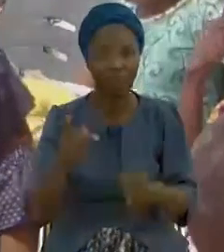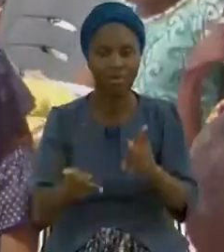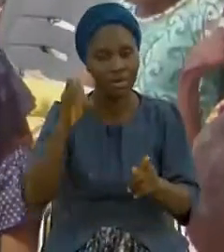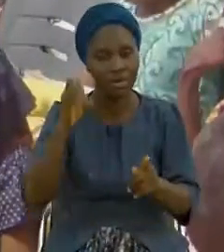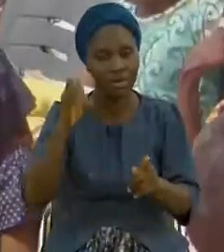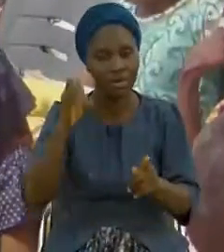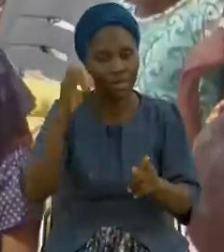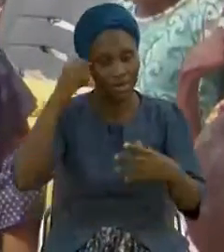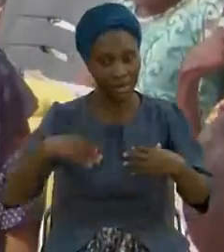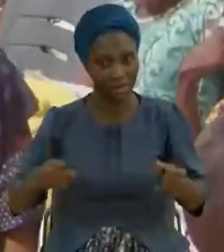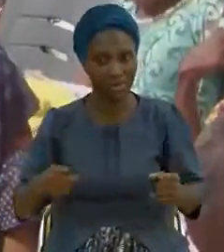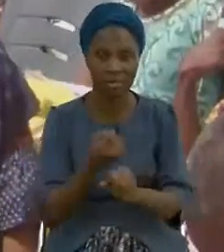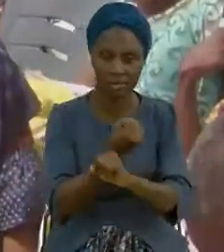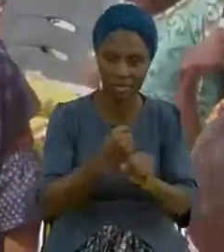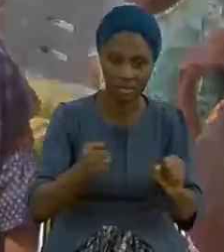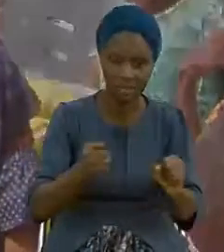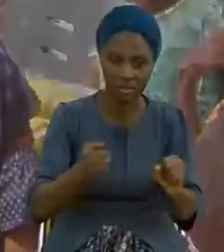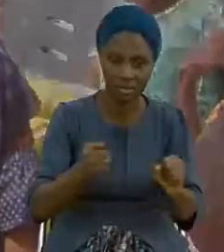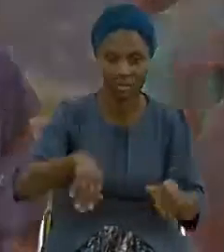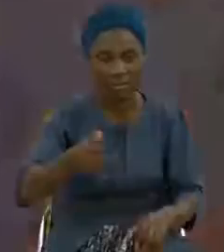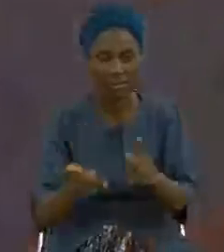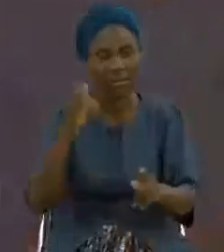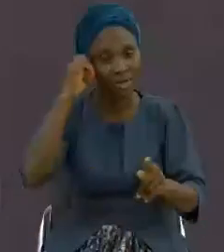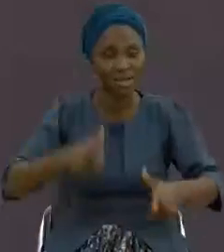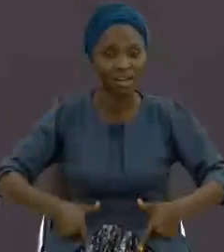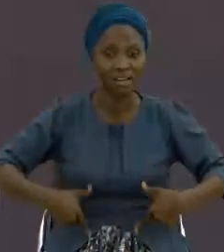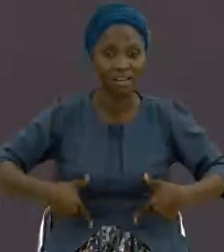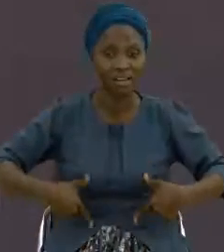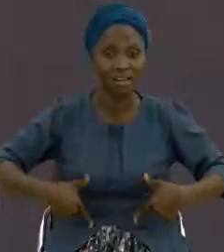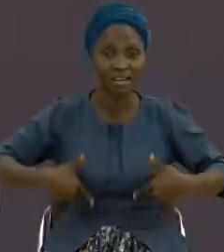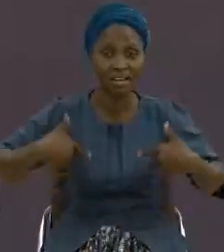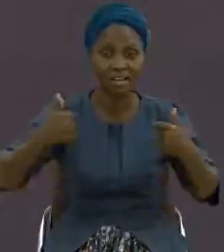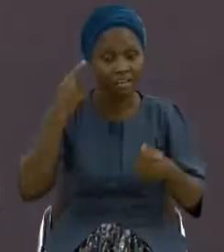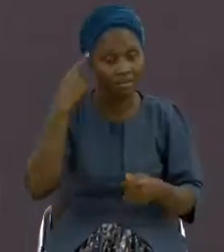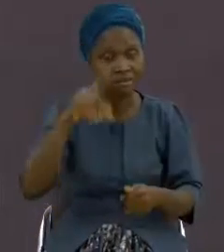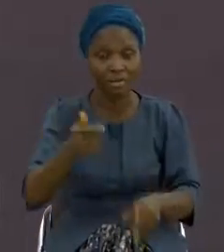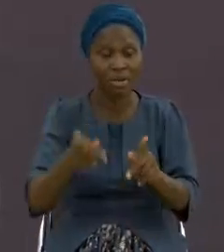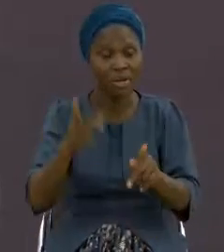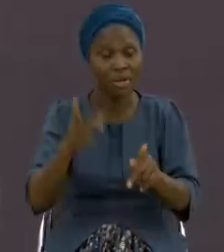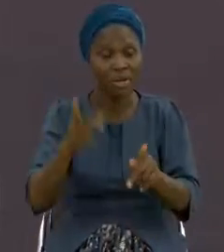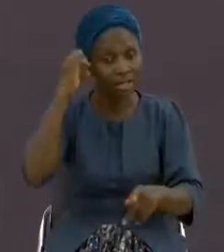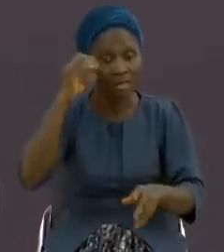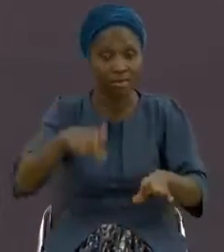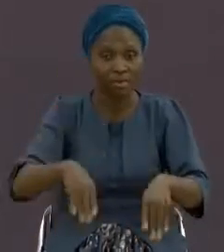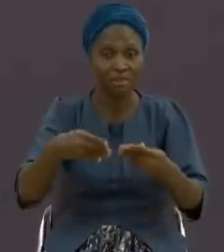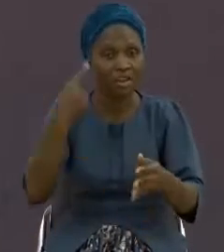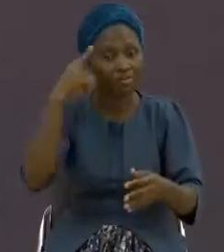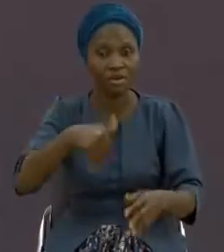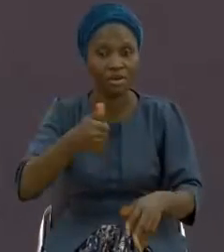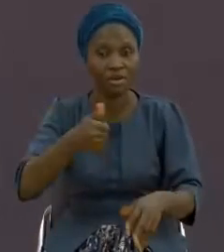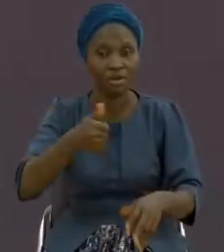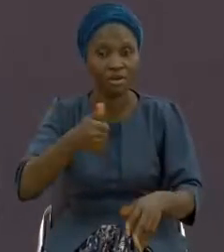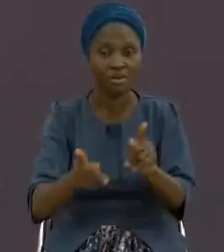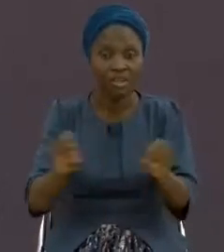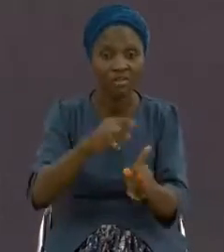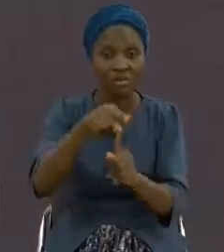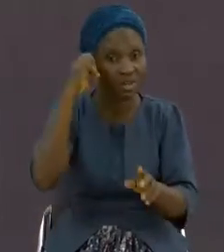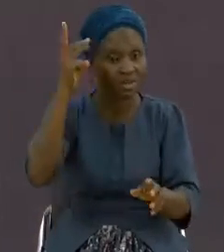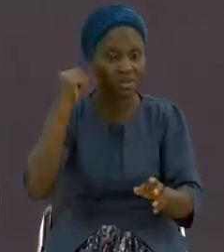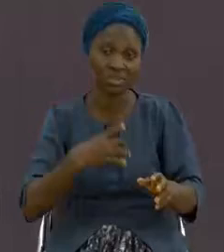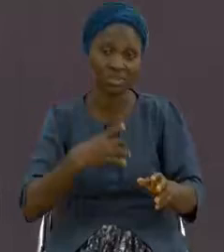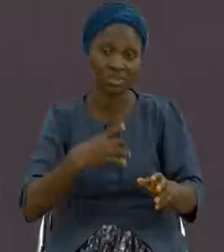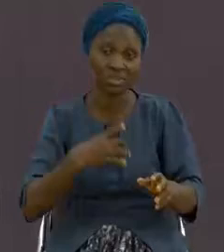others. He provided for others. Even when he was hungry and thirsty, he was still thinking of